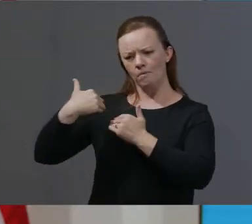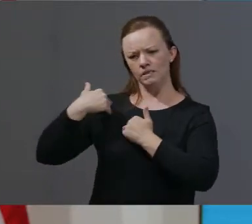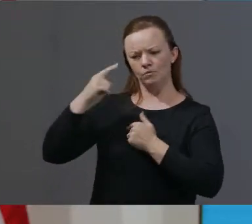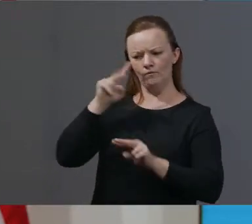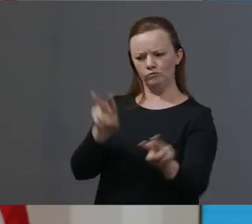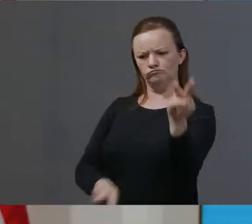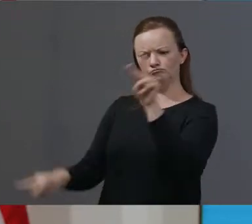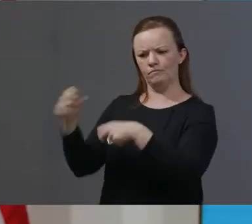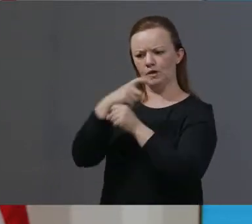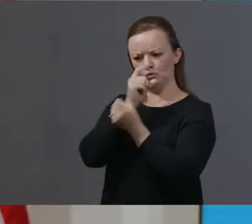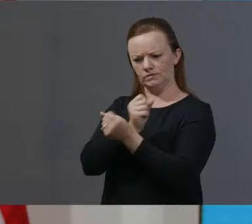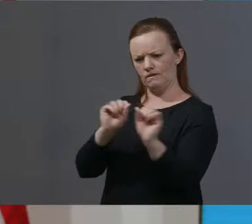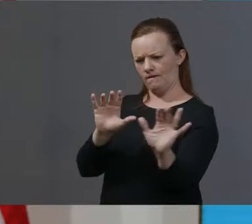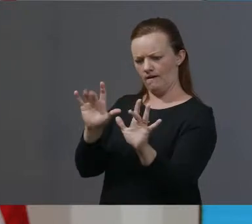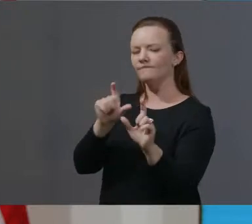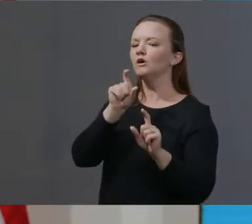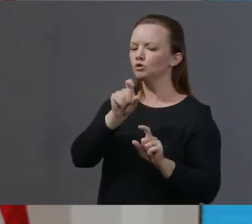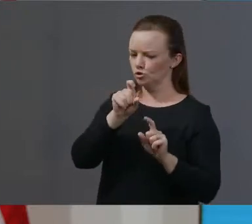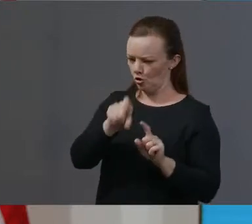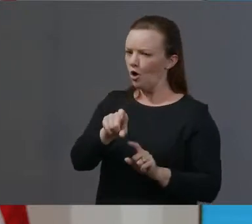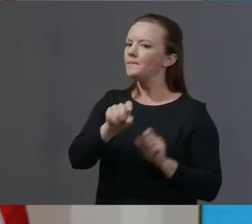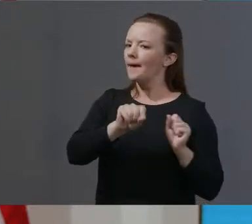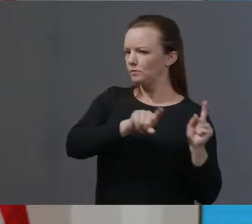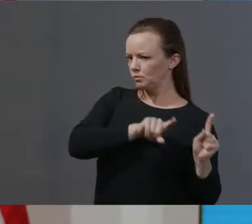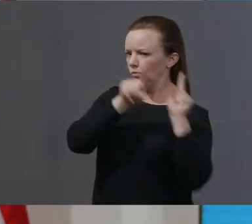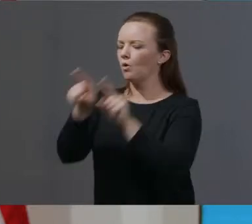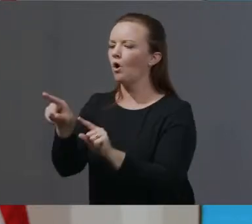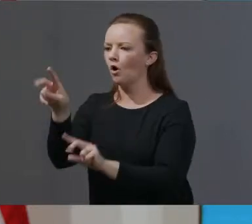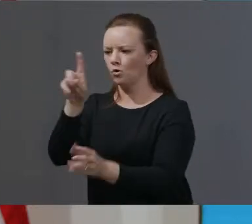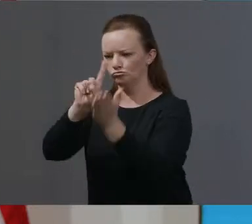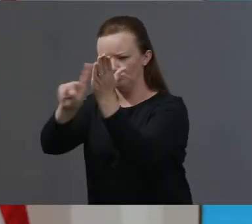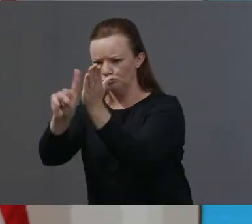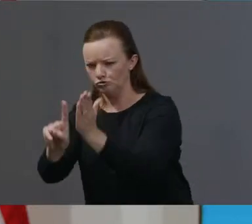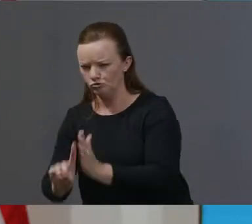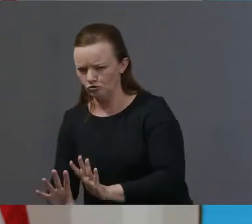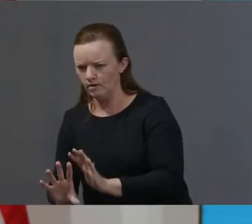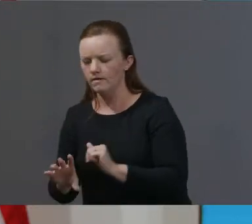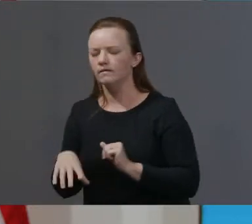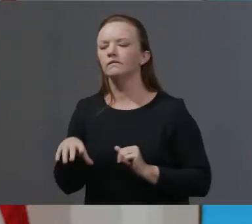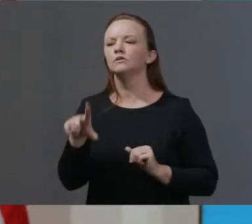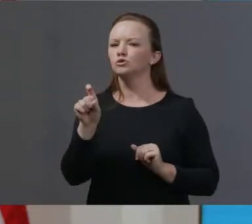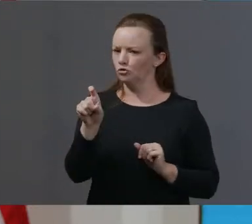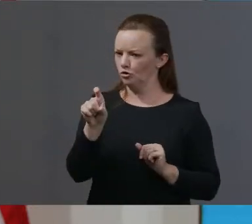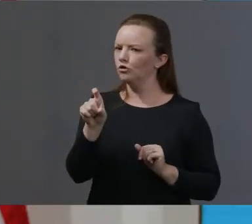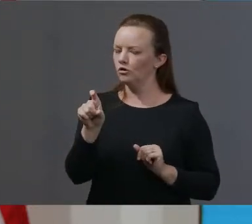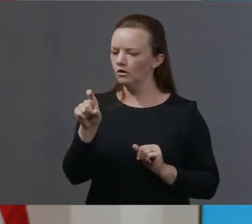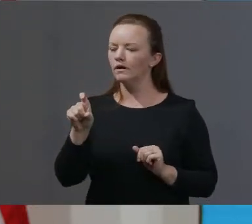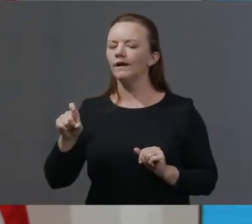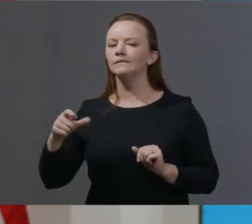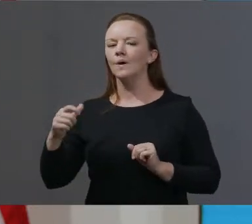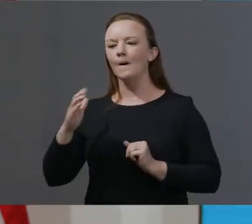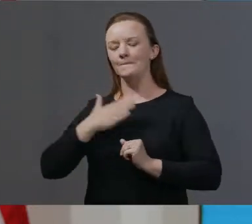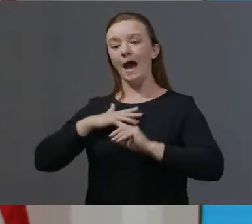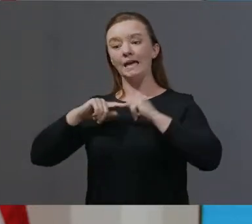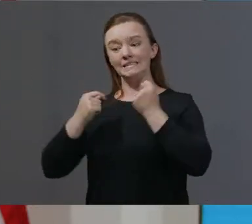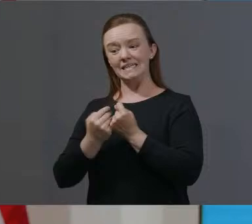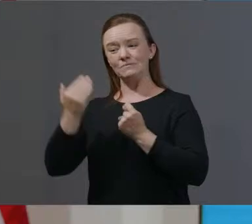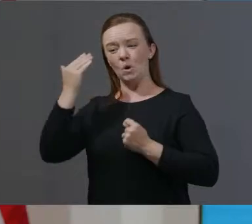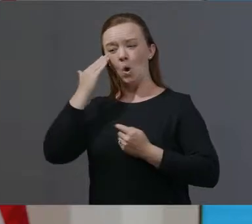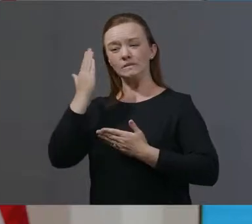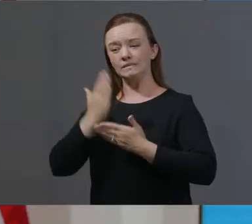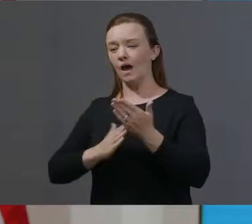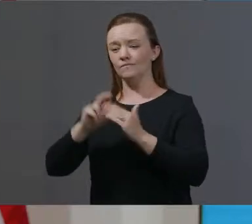received that information and is getting that messaging out to our long-term care facilities to allow ombudsmen in the